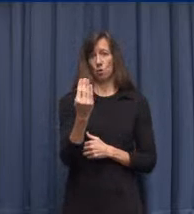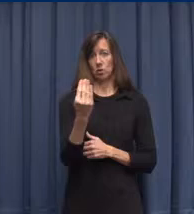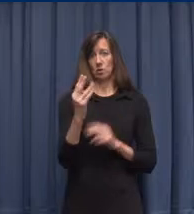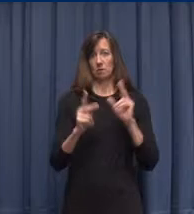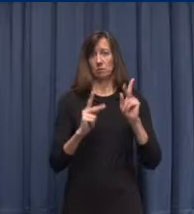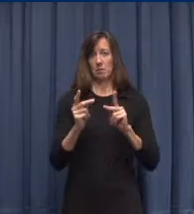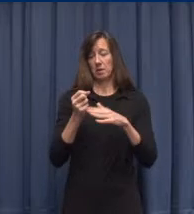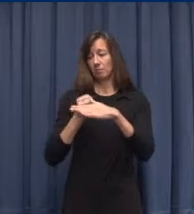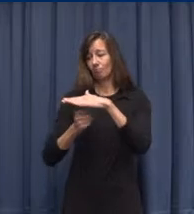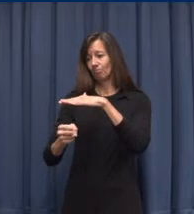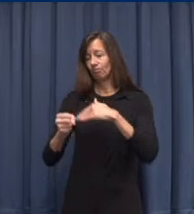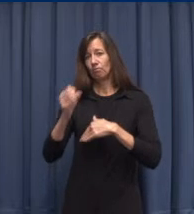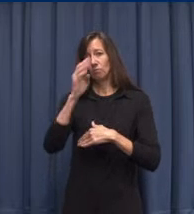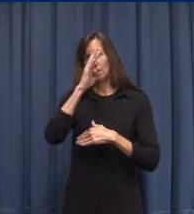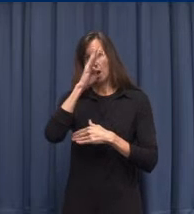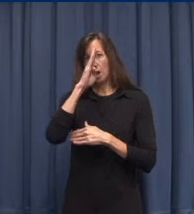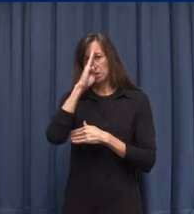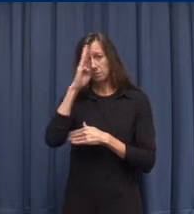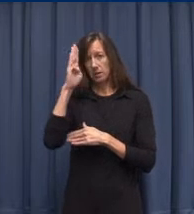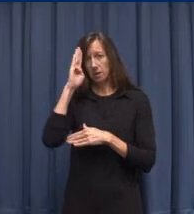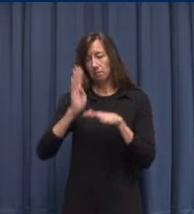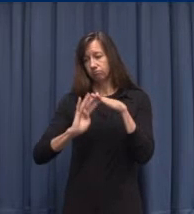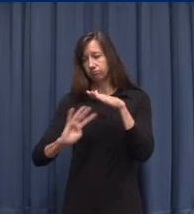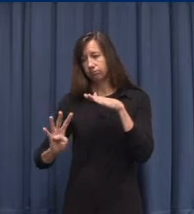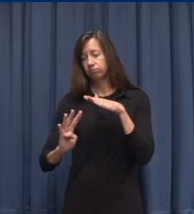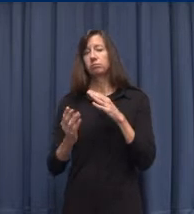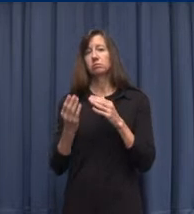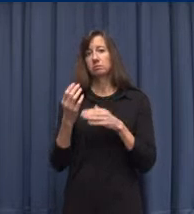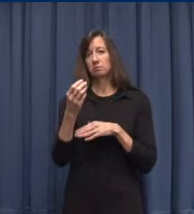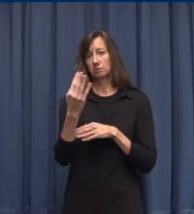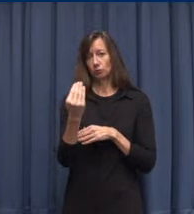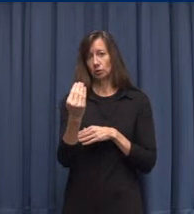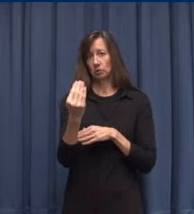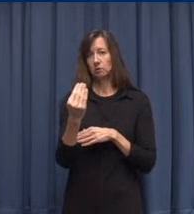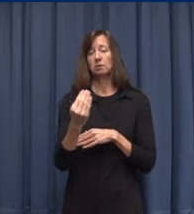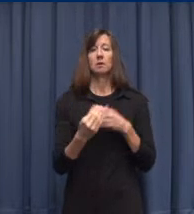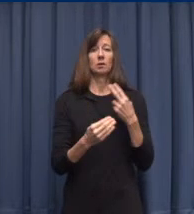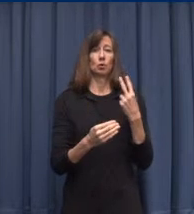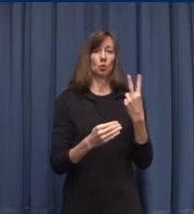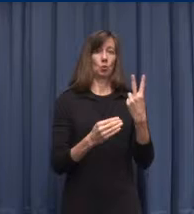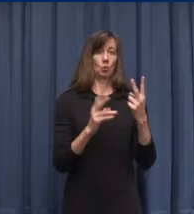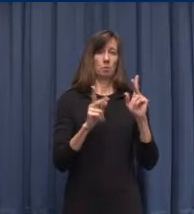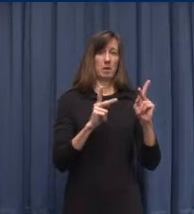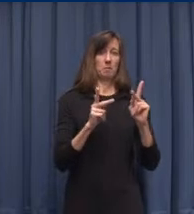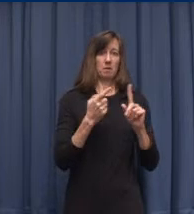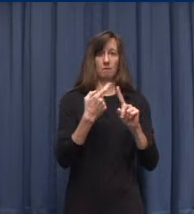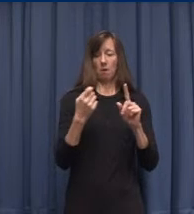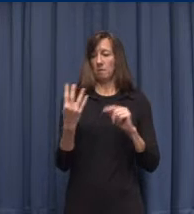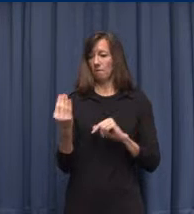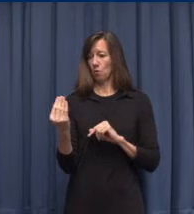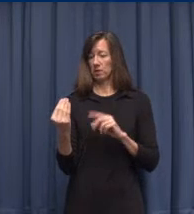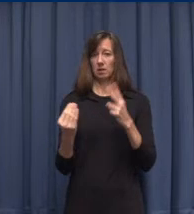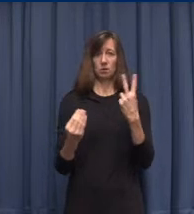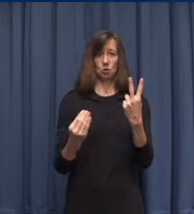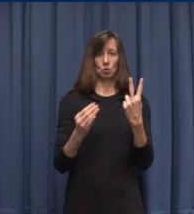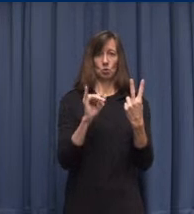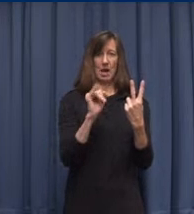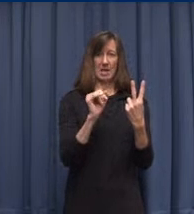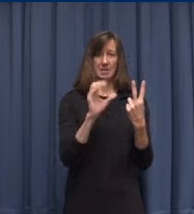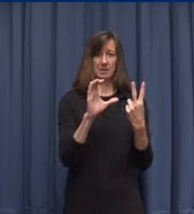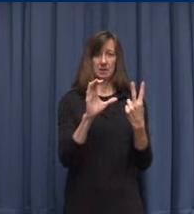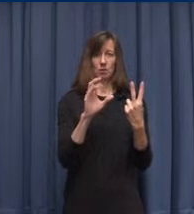see the clear trend line up. 2 of those individuals are on the ICU, so that means we have had one come out of